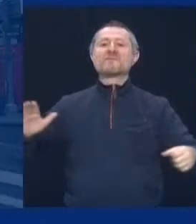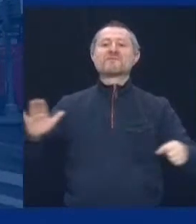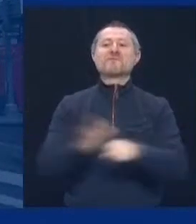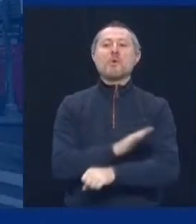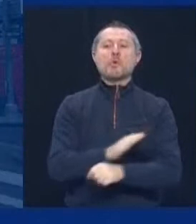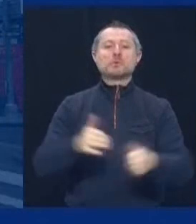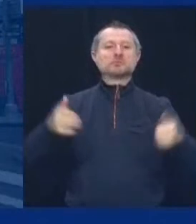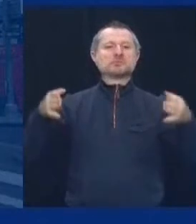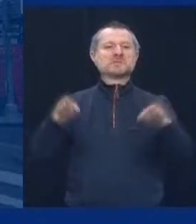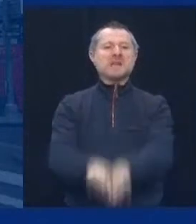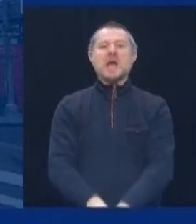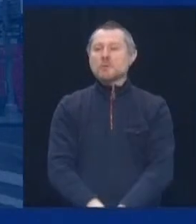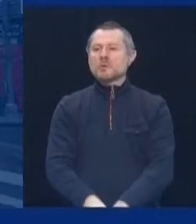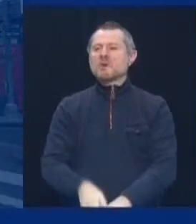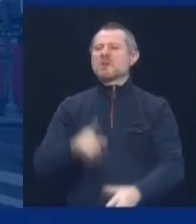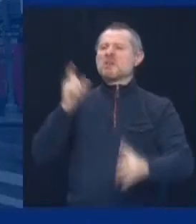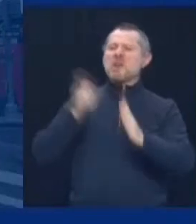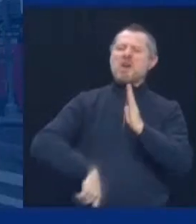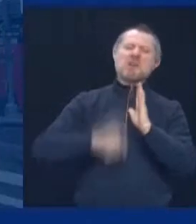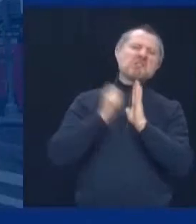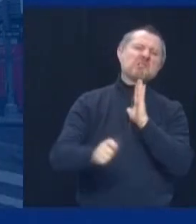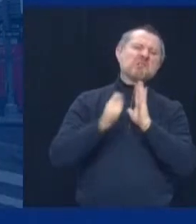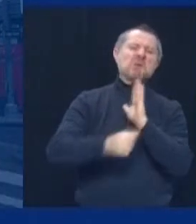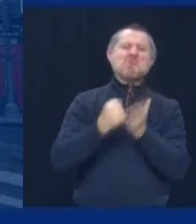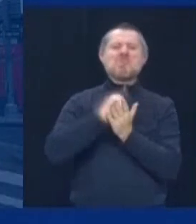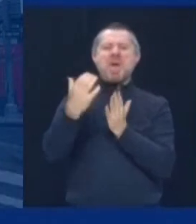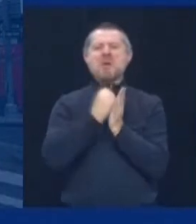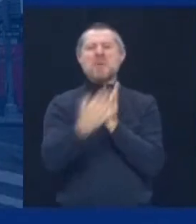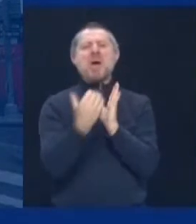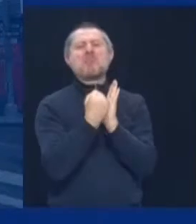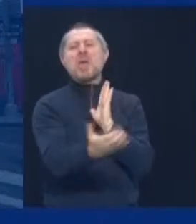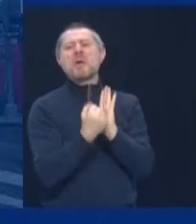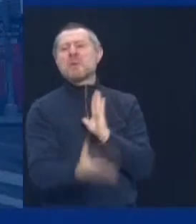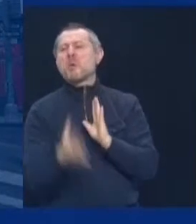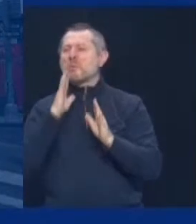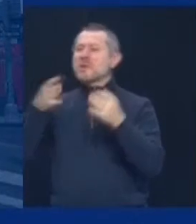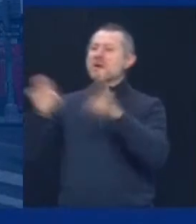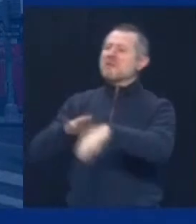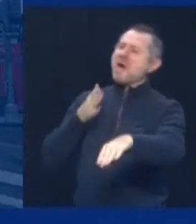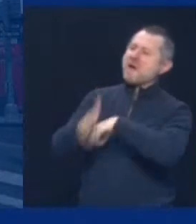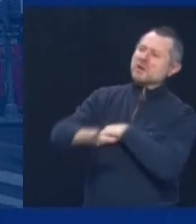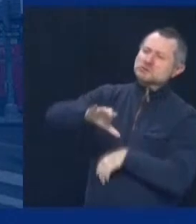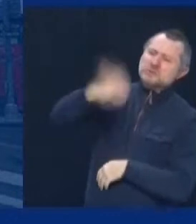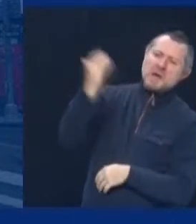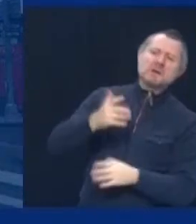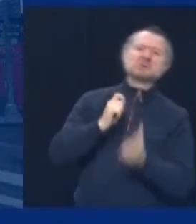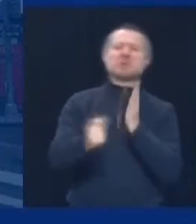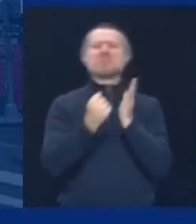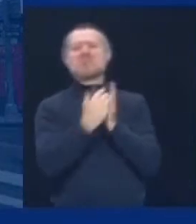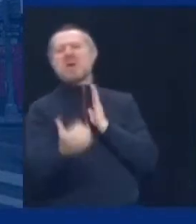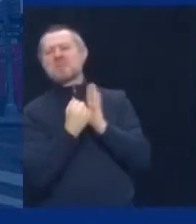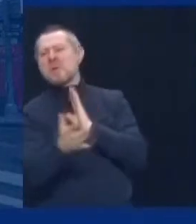for shutdown. Shutdown coming after Christmas. Prepare for